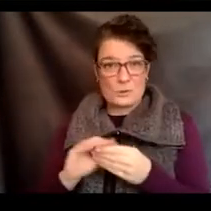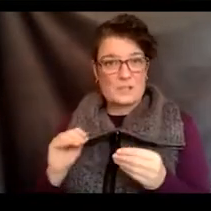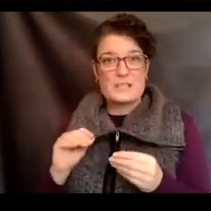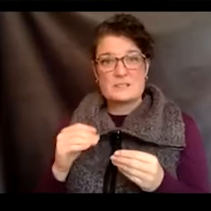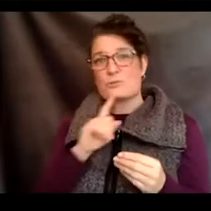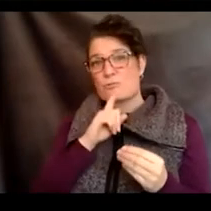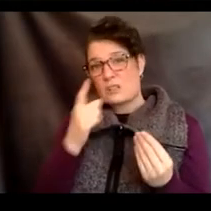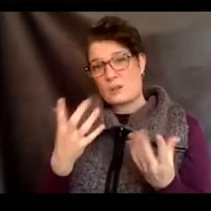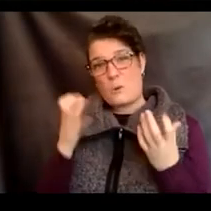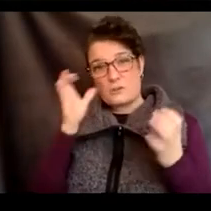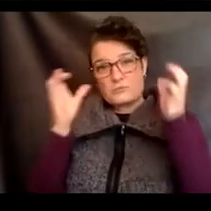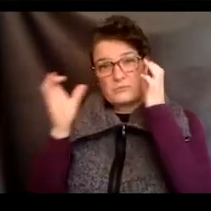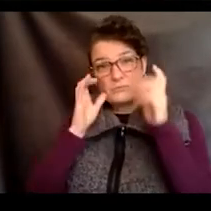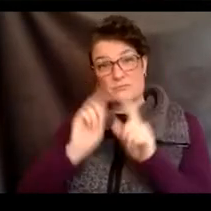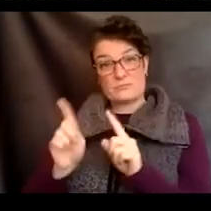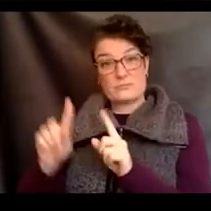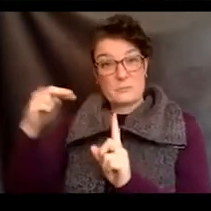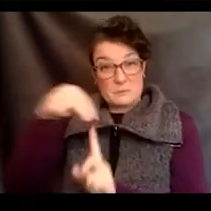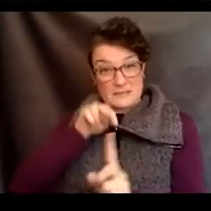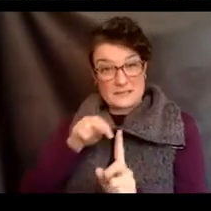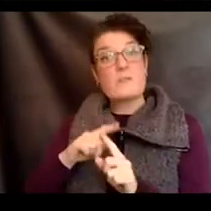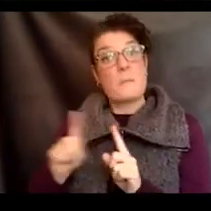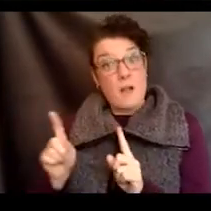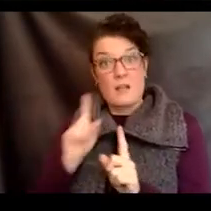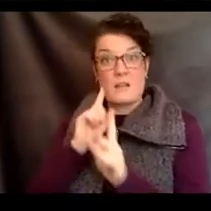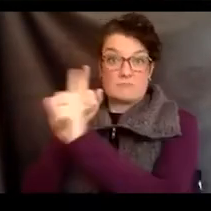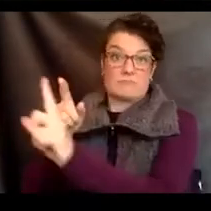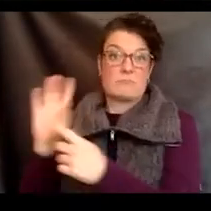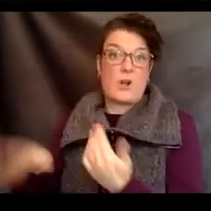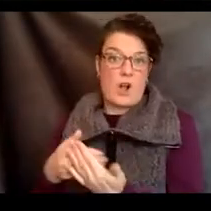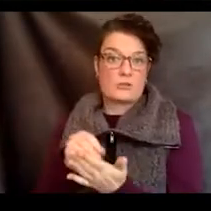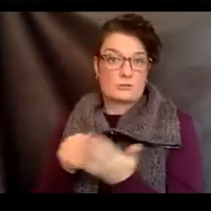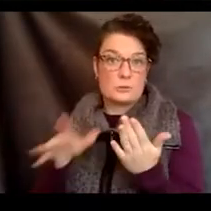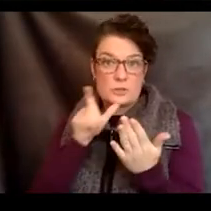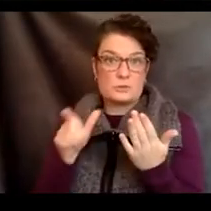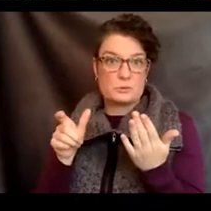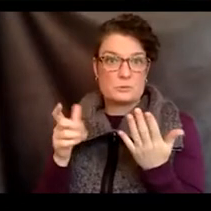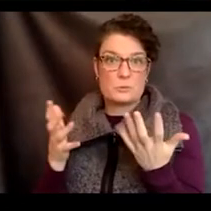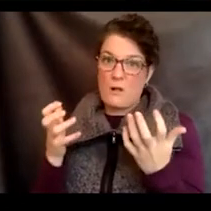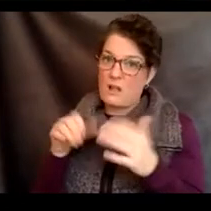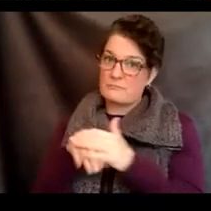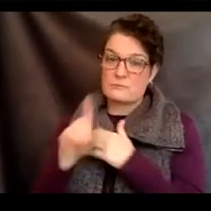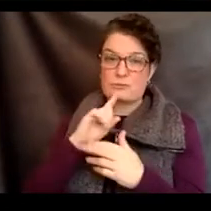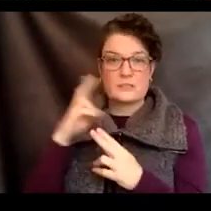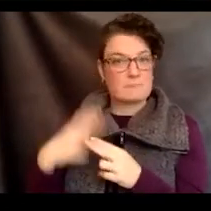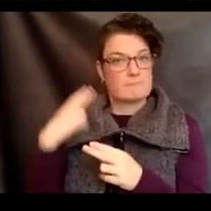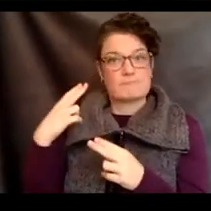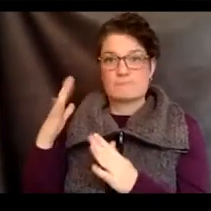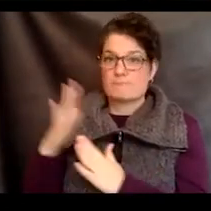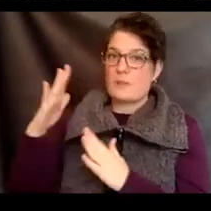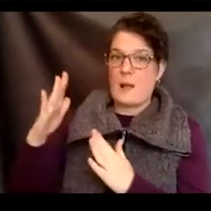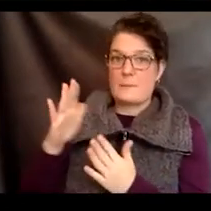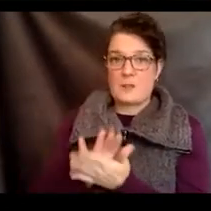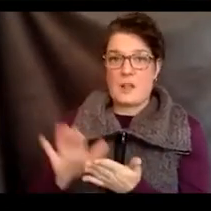diverse perspectives, but all students who were trying to go for really top schools.